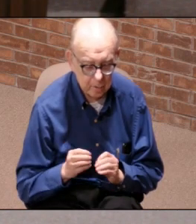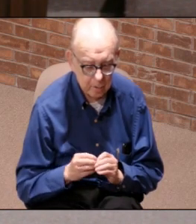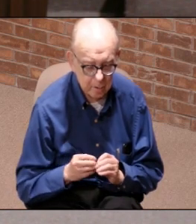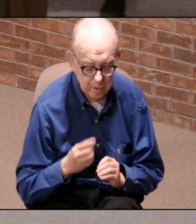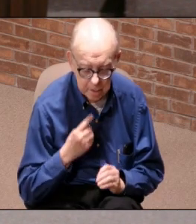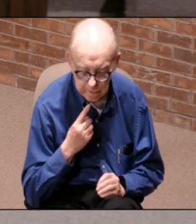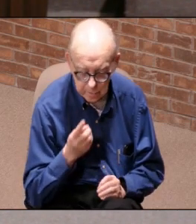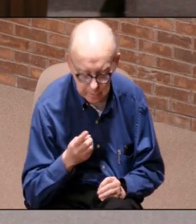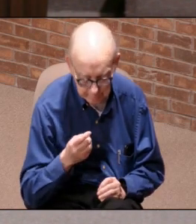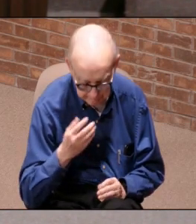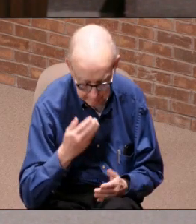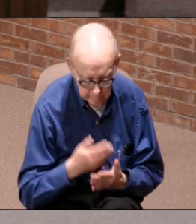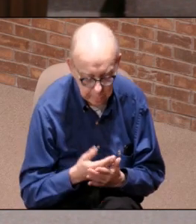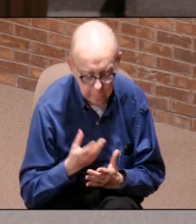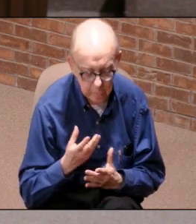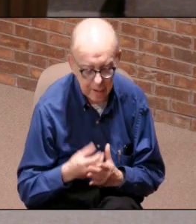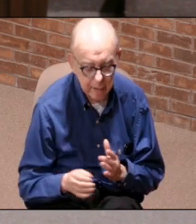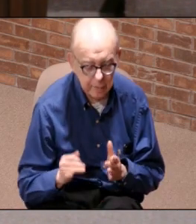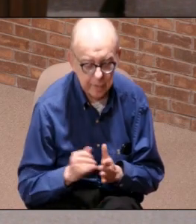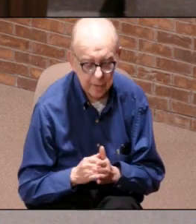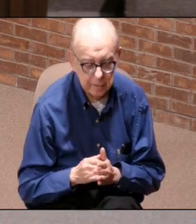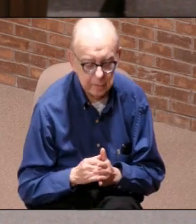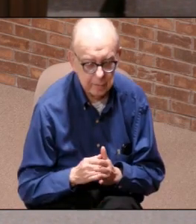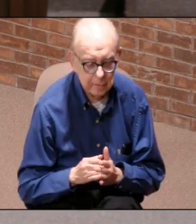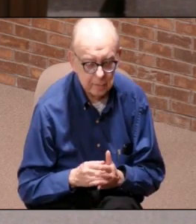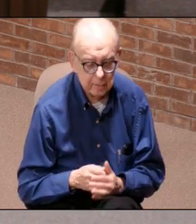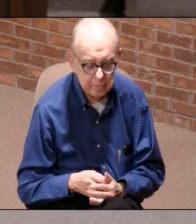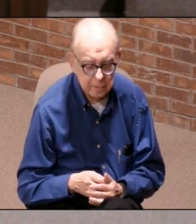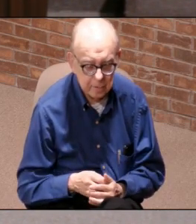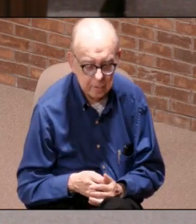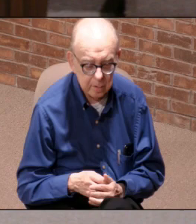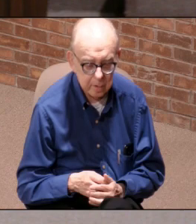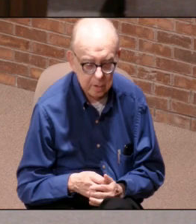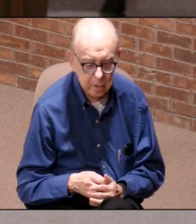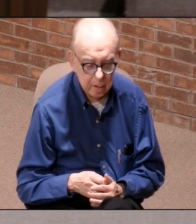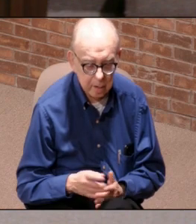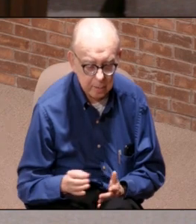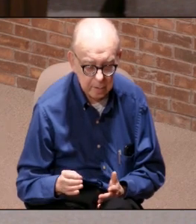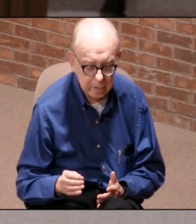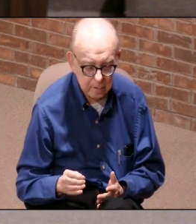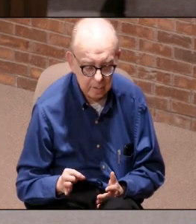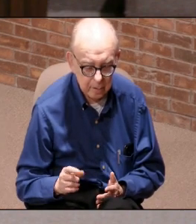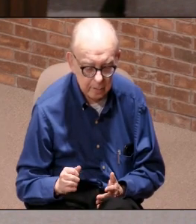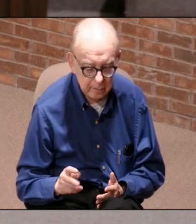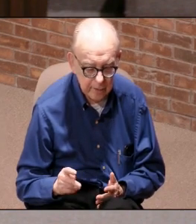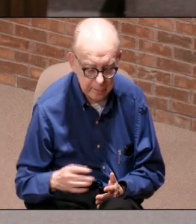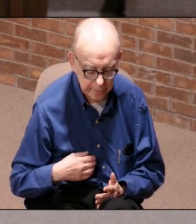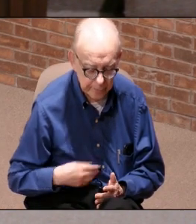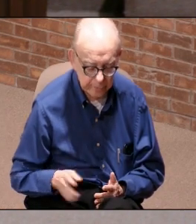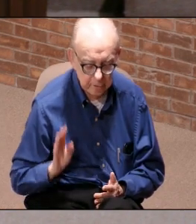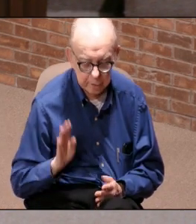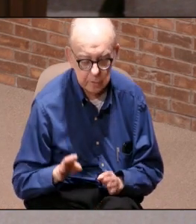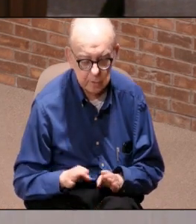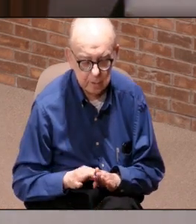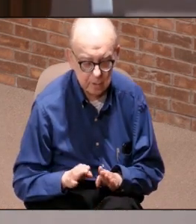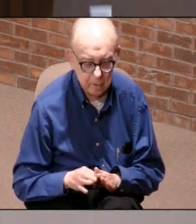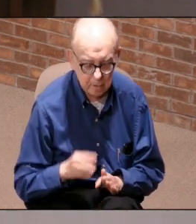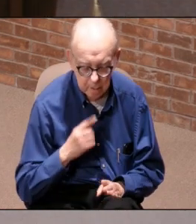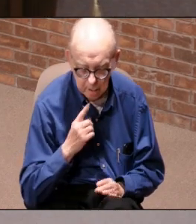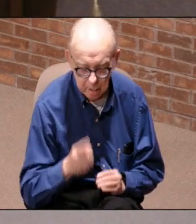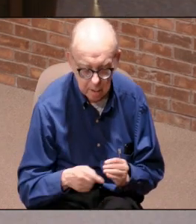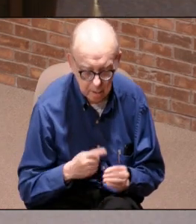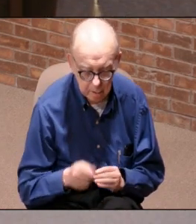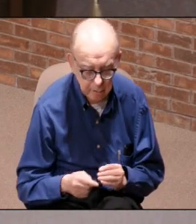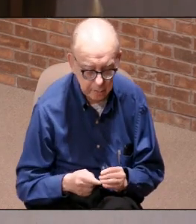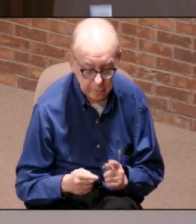he would grow out of it once he would sit up. Then the flap in the stomach would close. You talk about trying